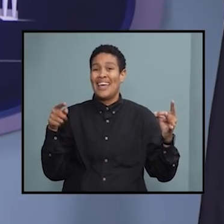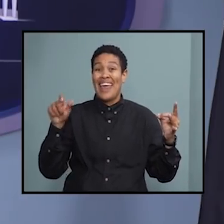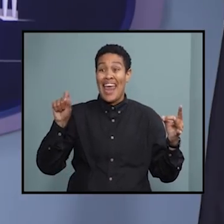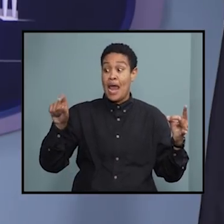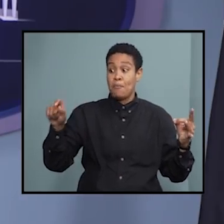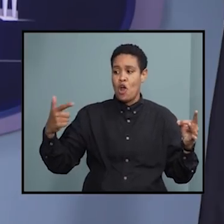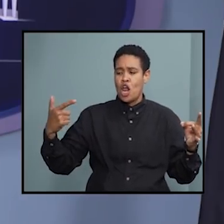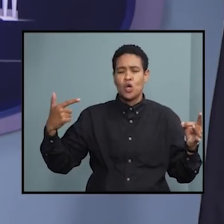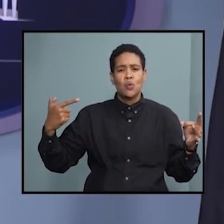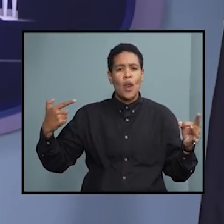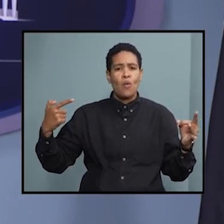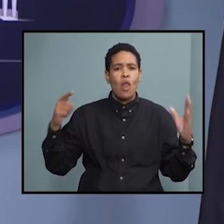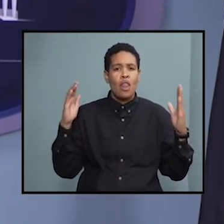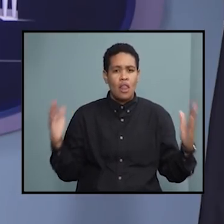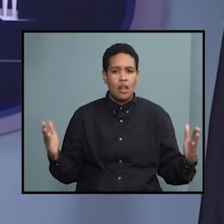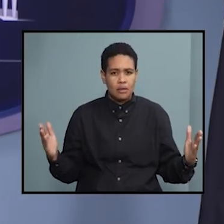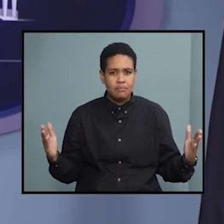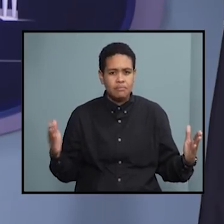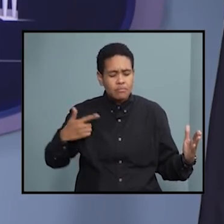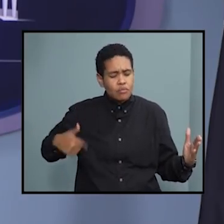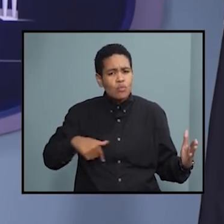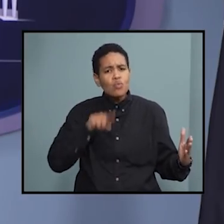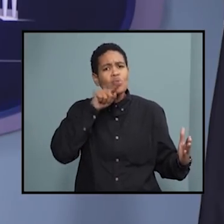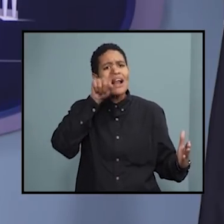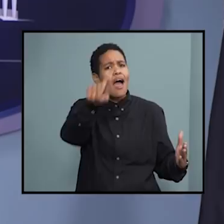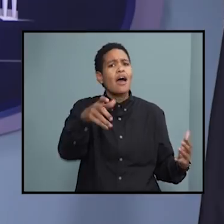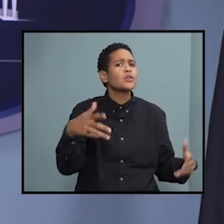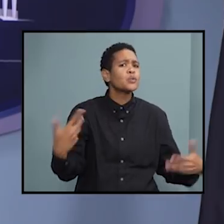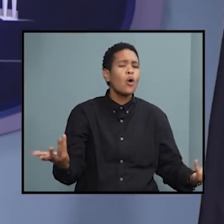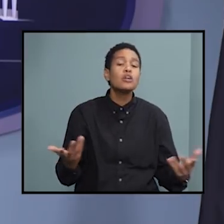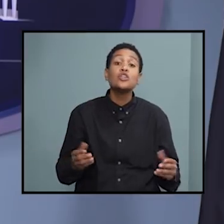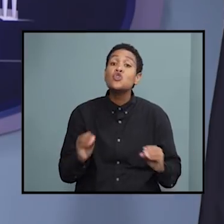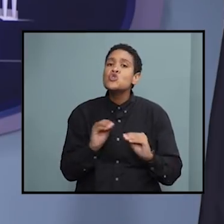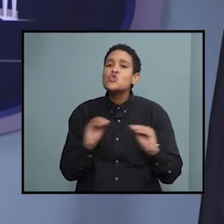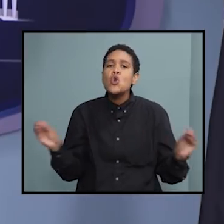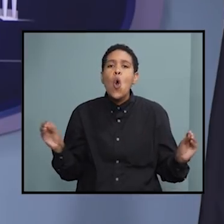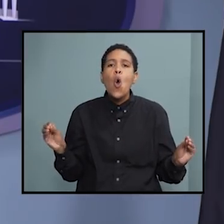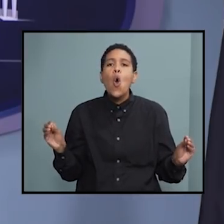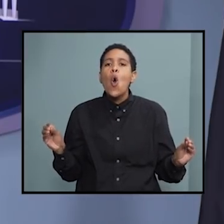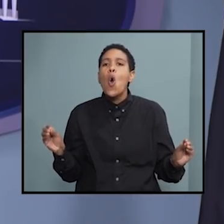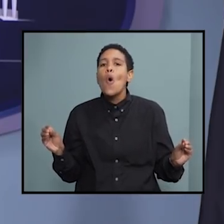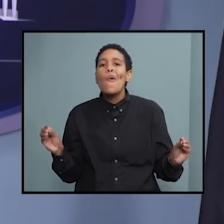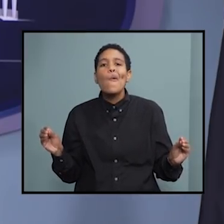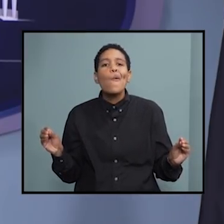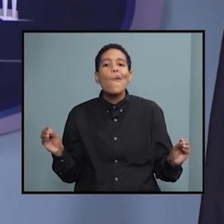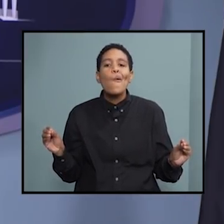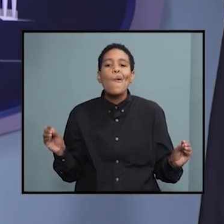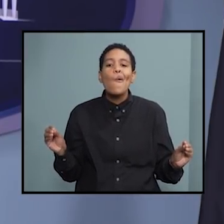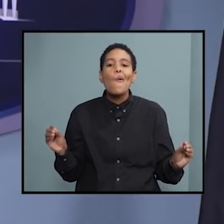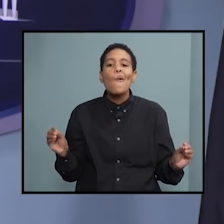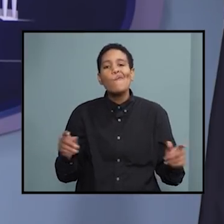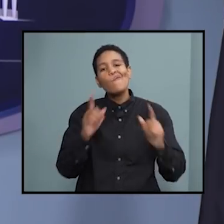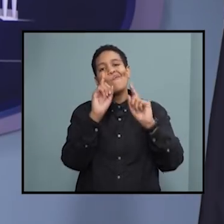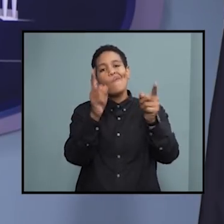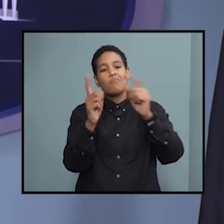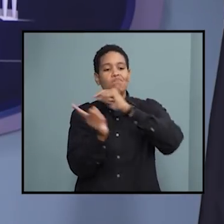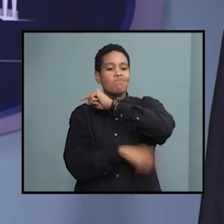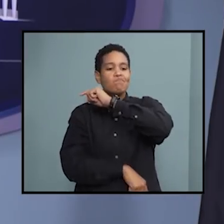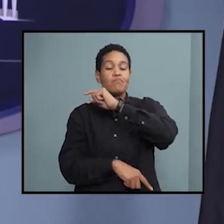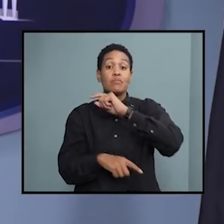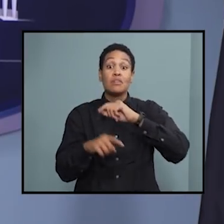April 21st, we ask that no adverse consequences be imposed